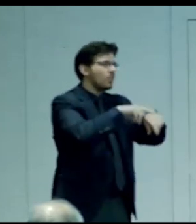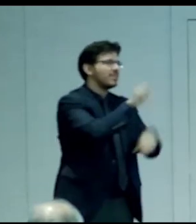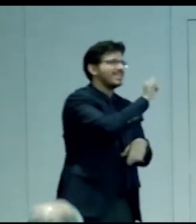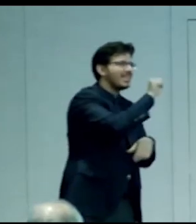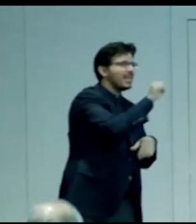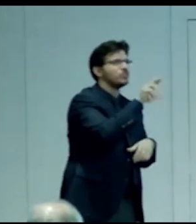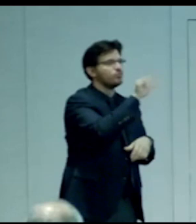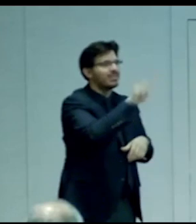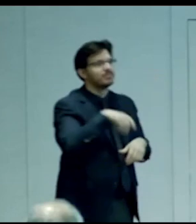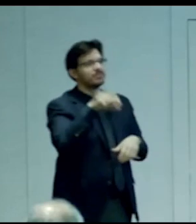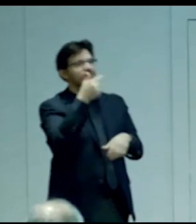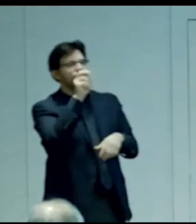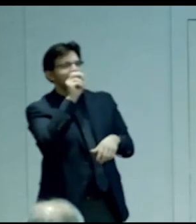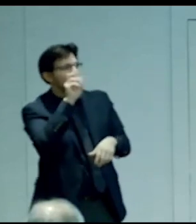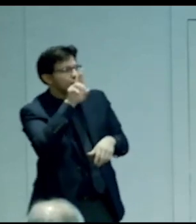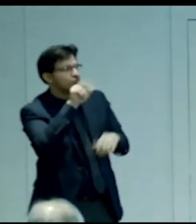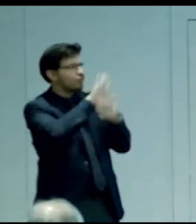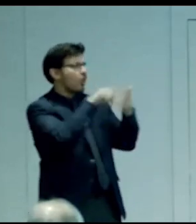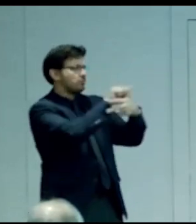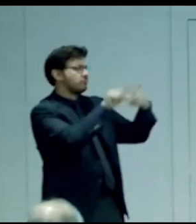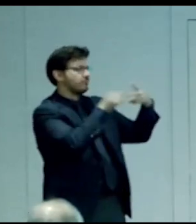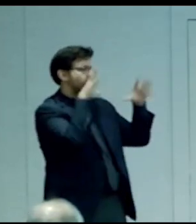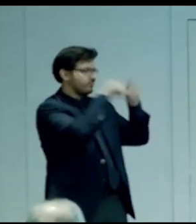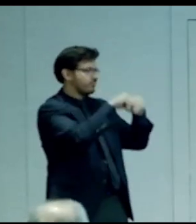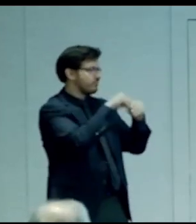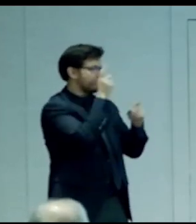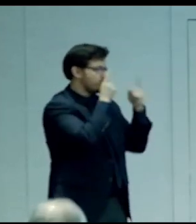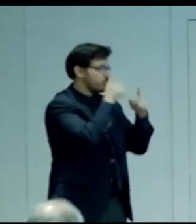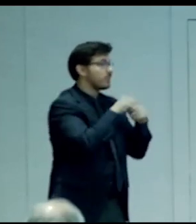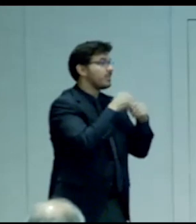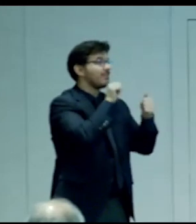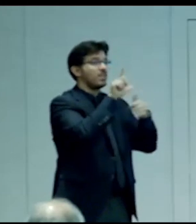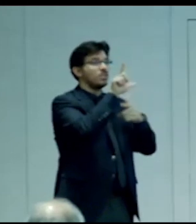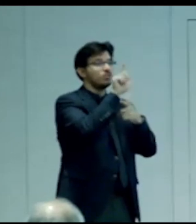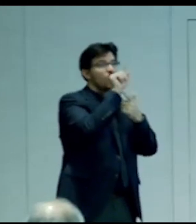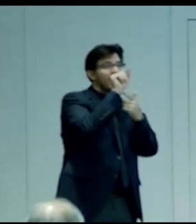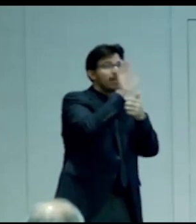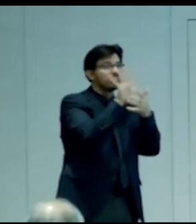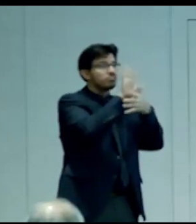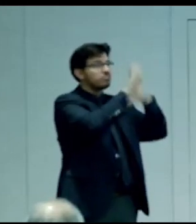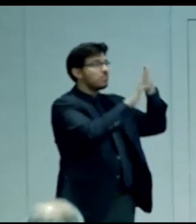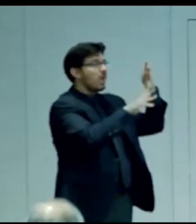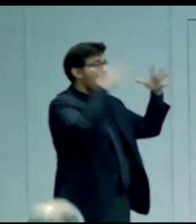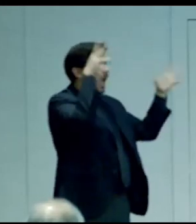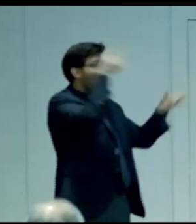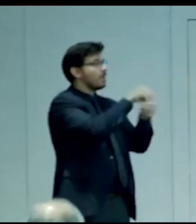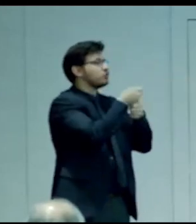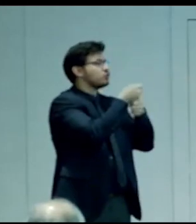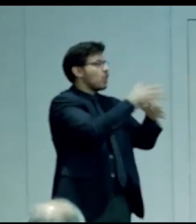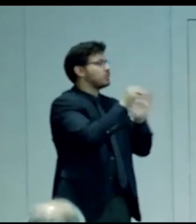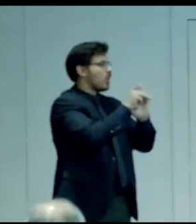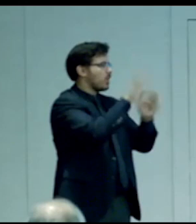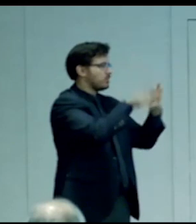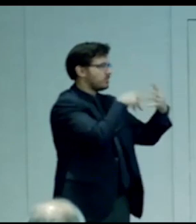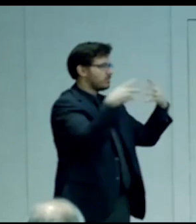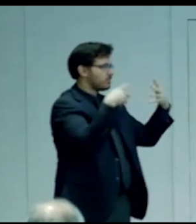children. Well, we took those 20-some variables and put them together in a causal model. And the next slide